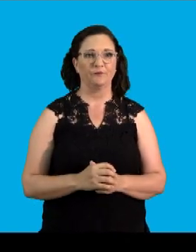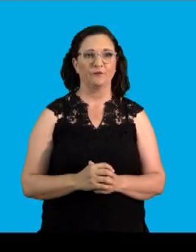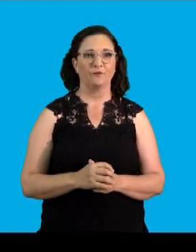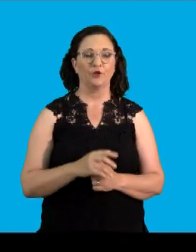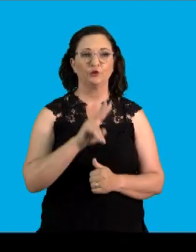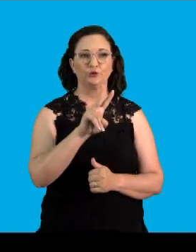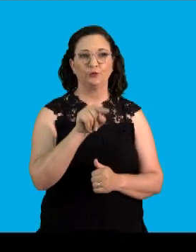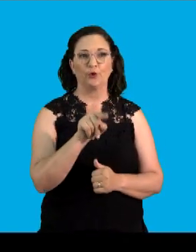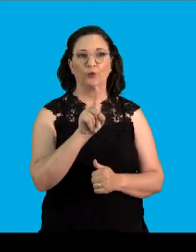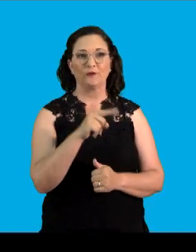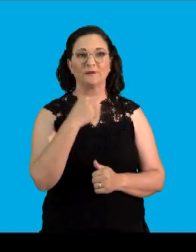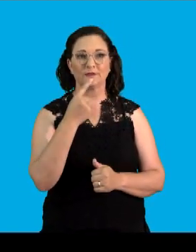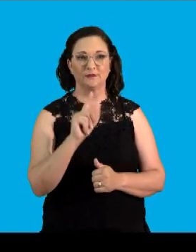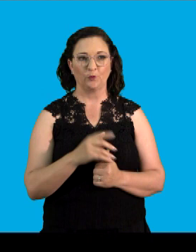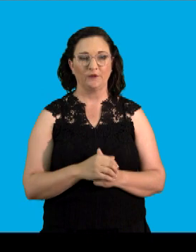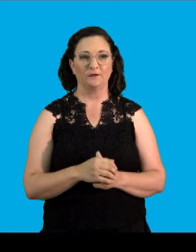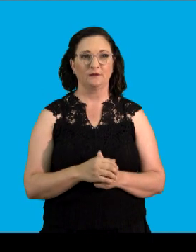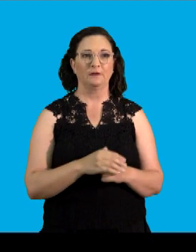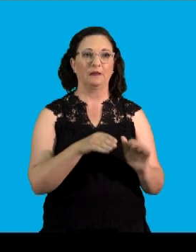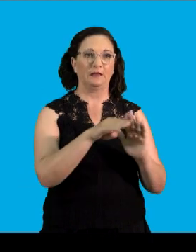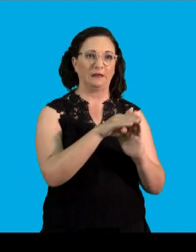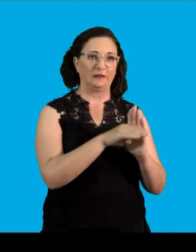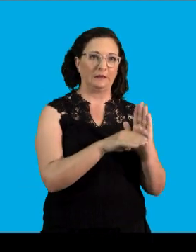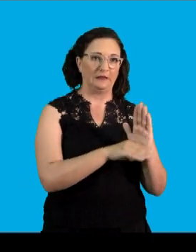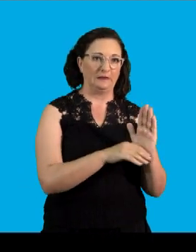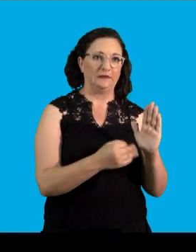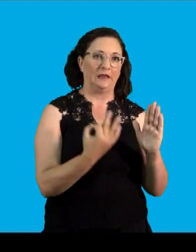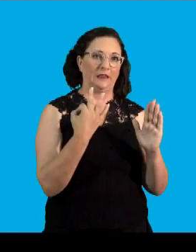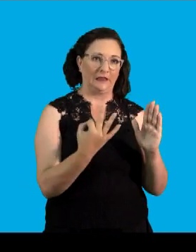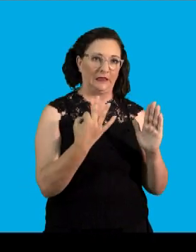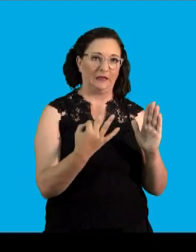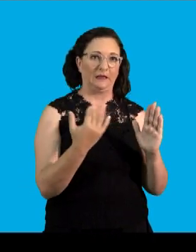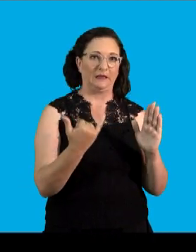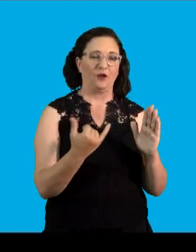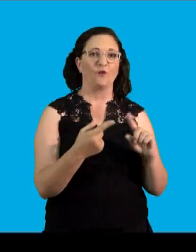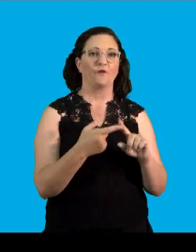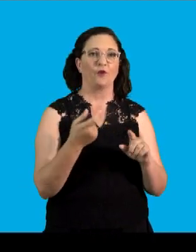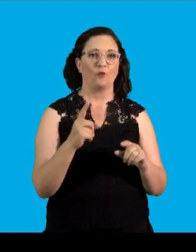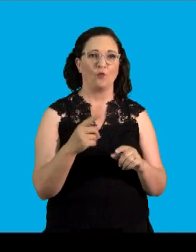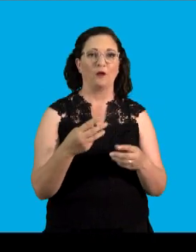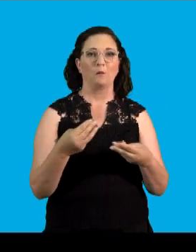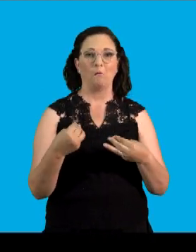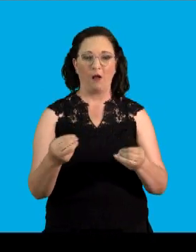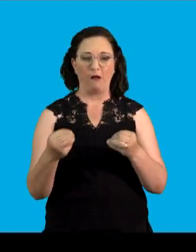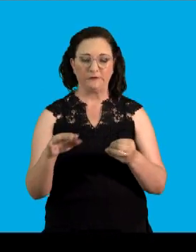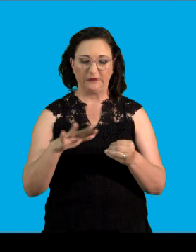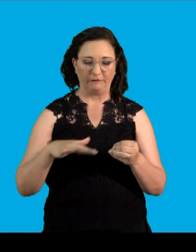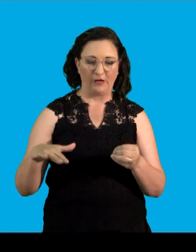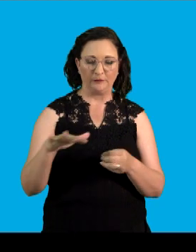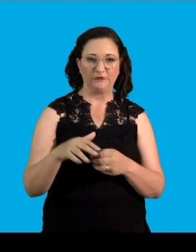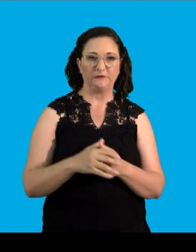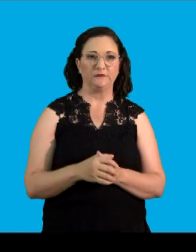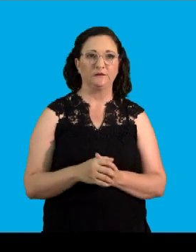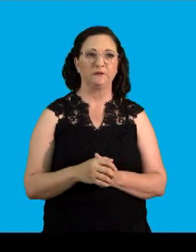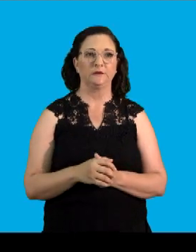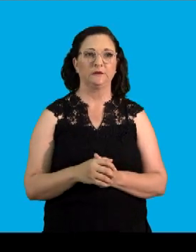Question 2.1 says, list 3 components of the market environment. The